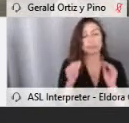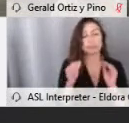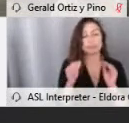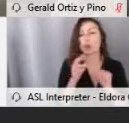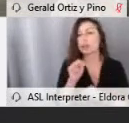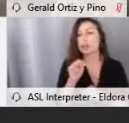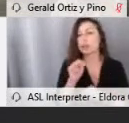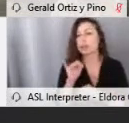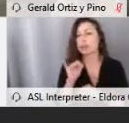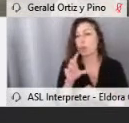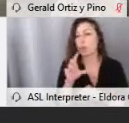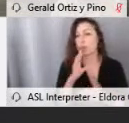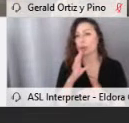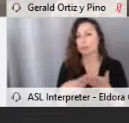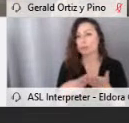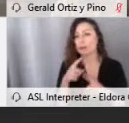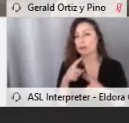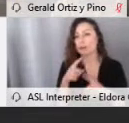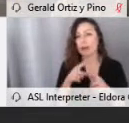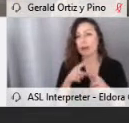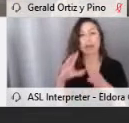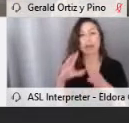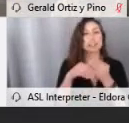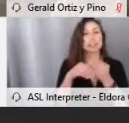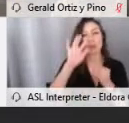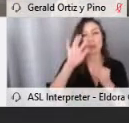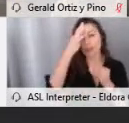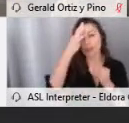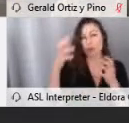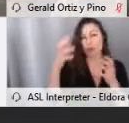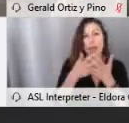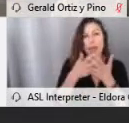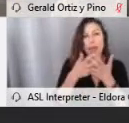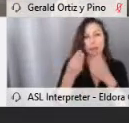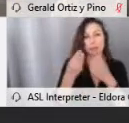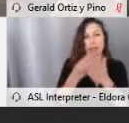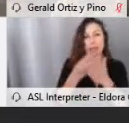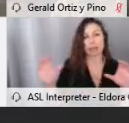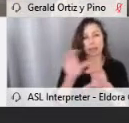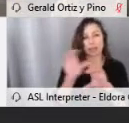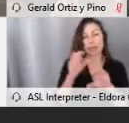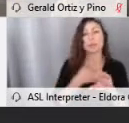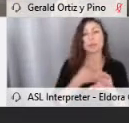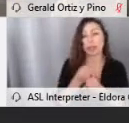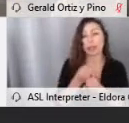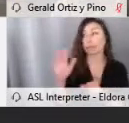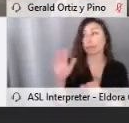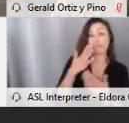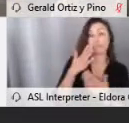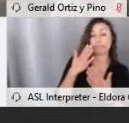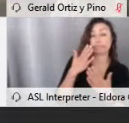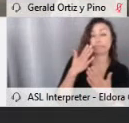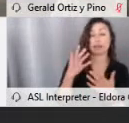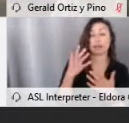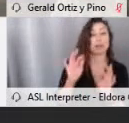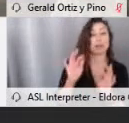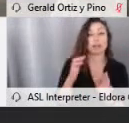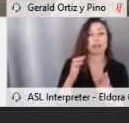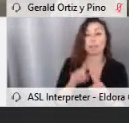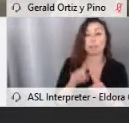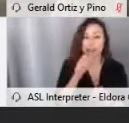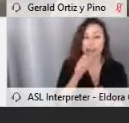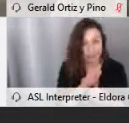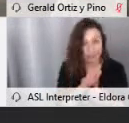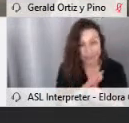talk about the additional federal match we're getting, which is substantial. We're very grateful for it, and it's completely